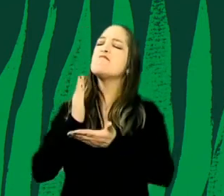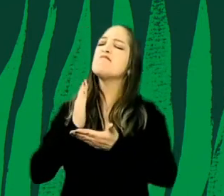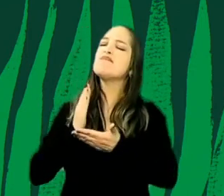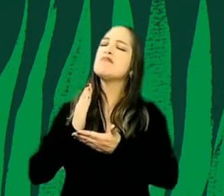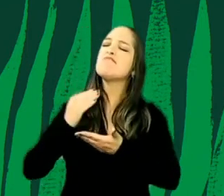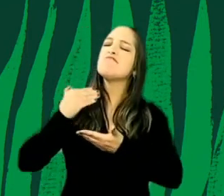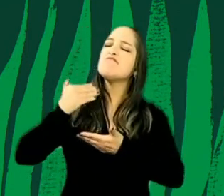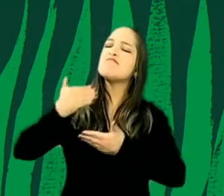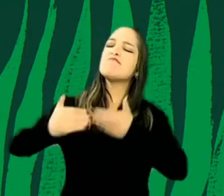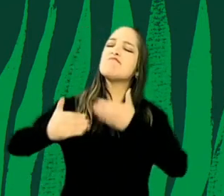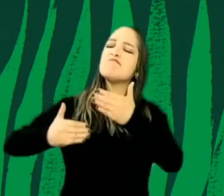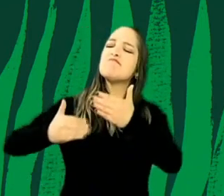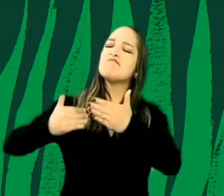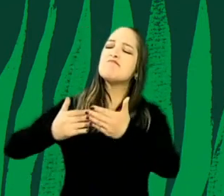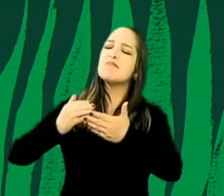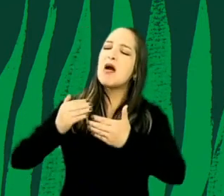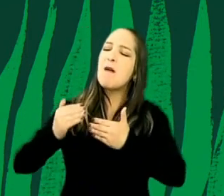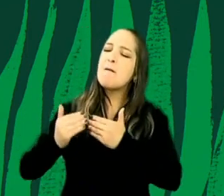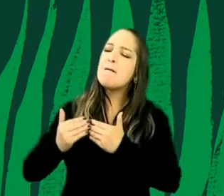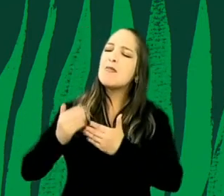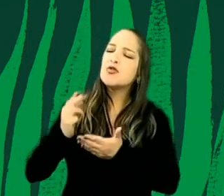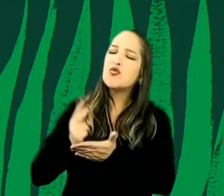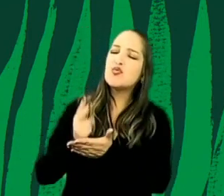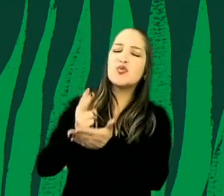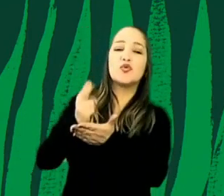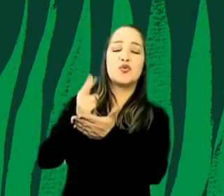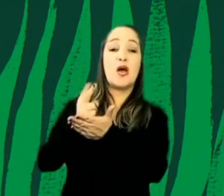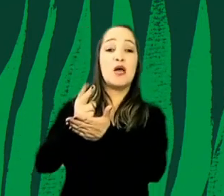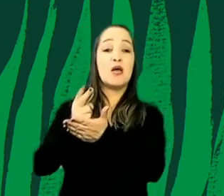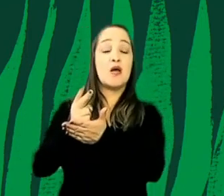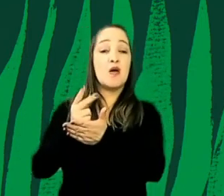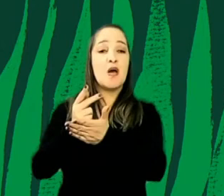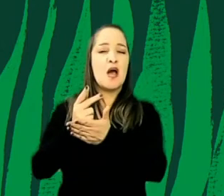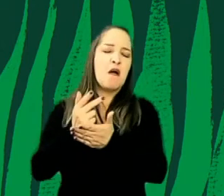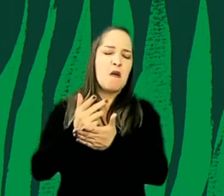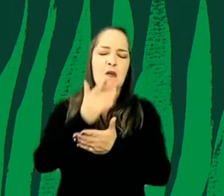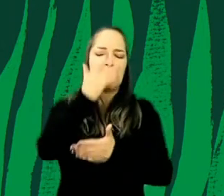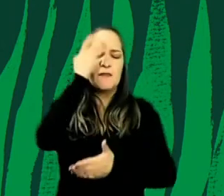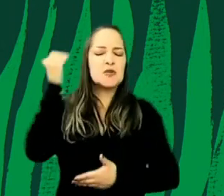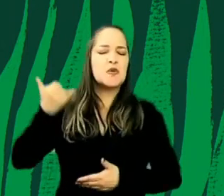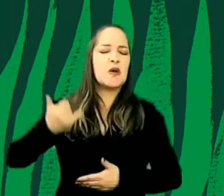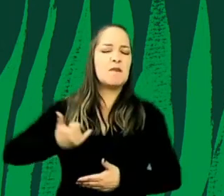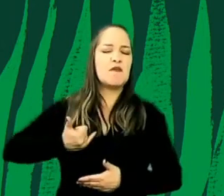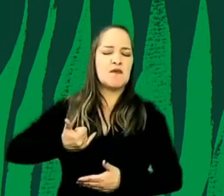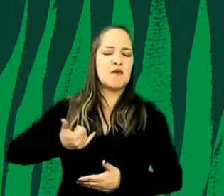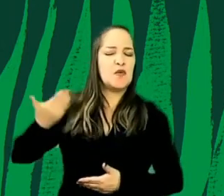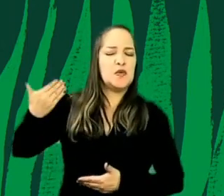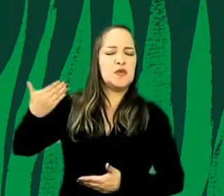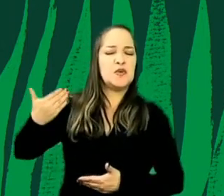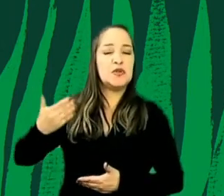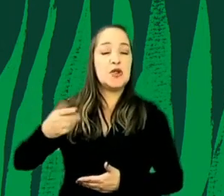always forward and ever, forever. And as they said the other day, that we are